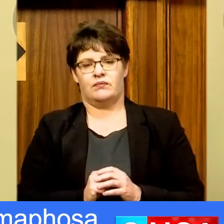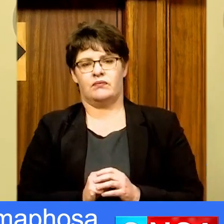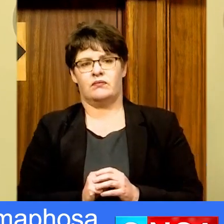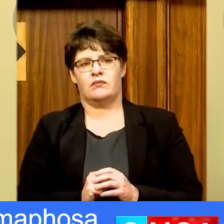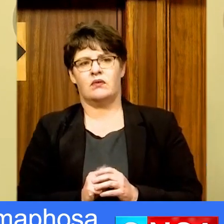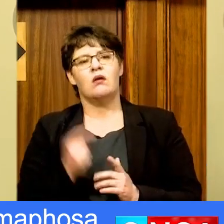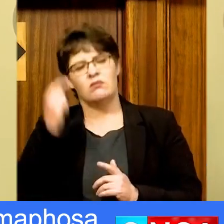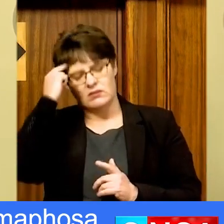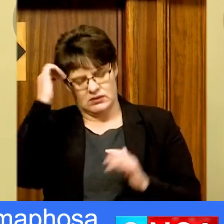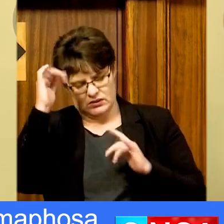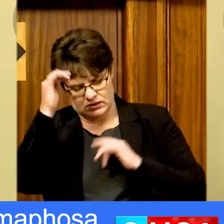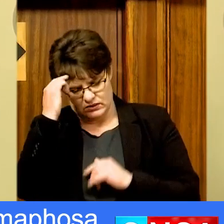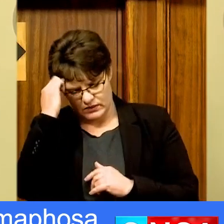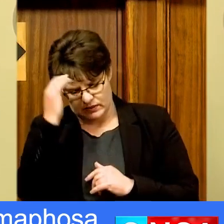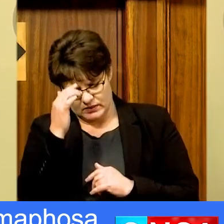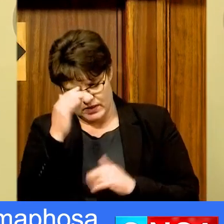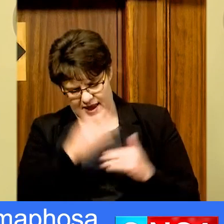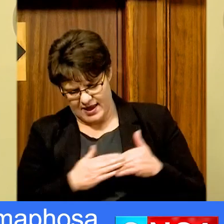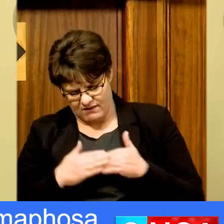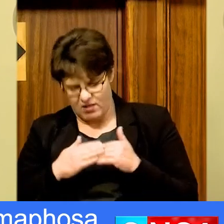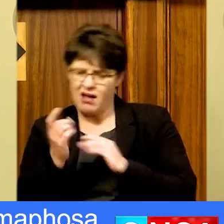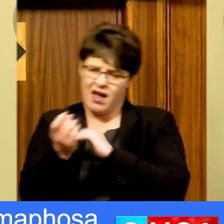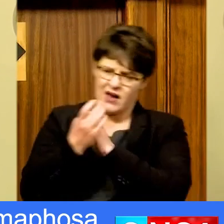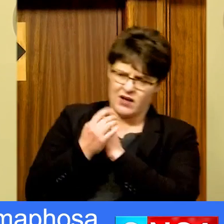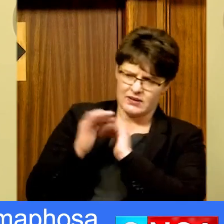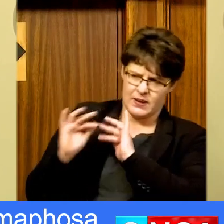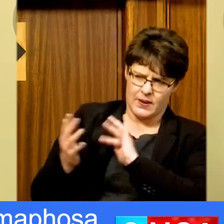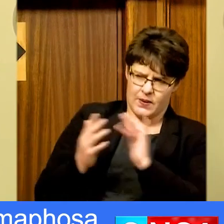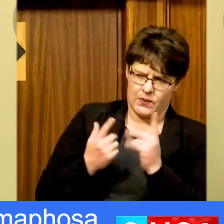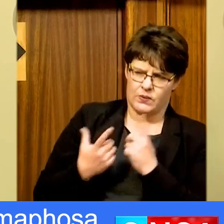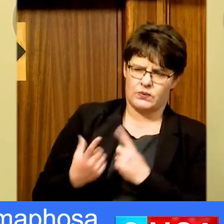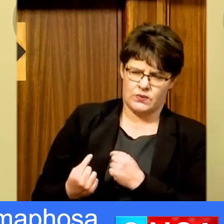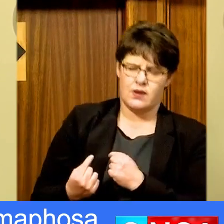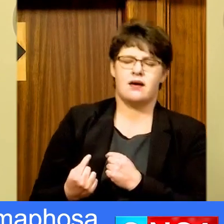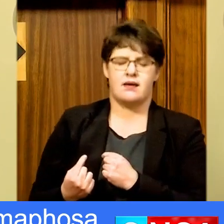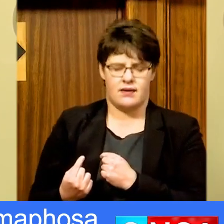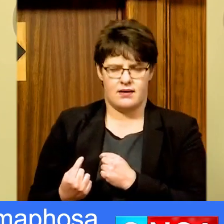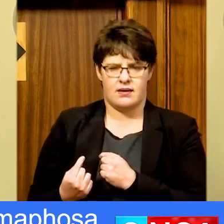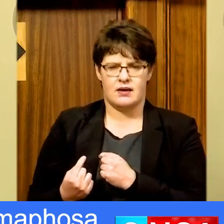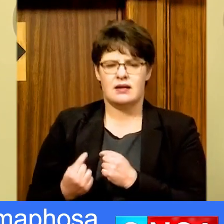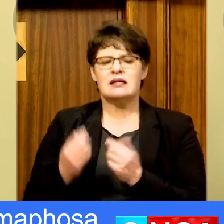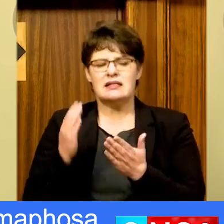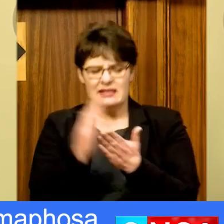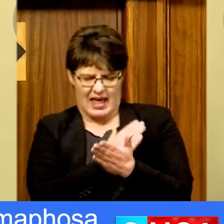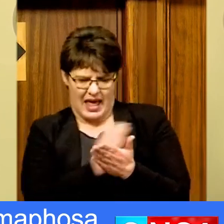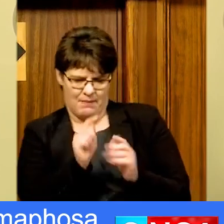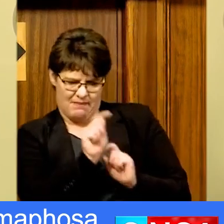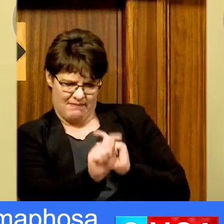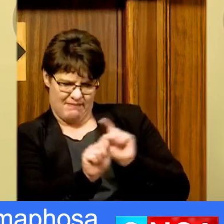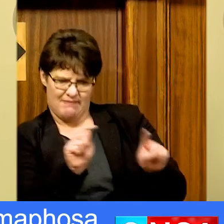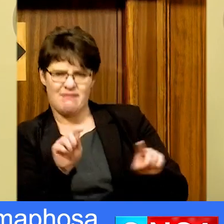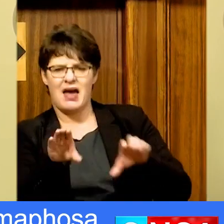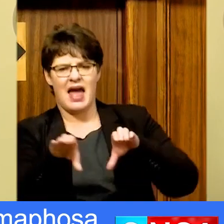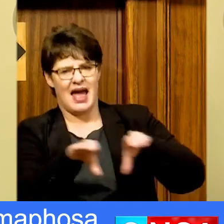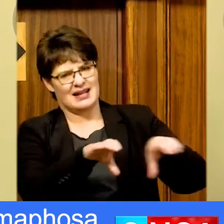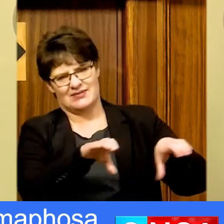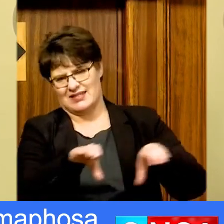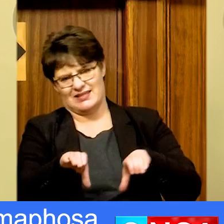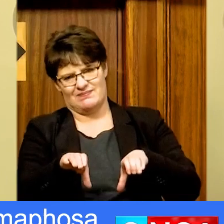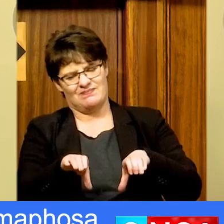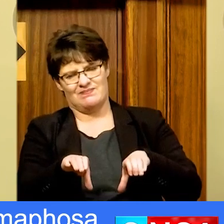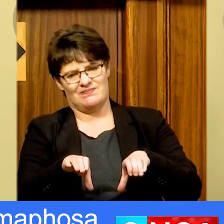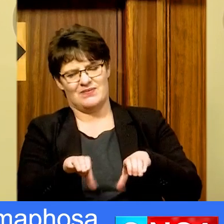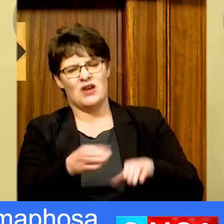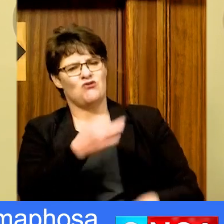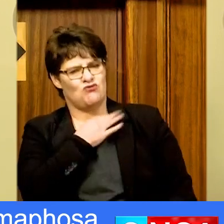After careful consideration of expert advice, there are still some activities that present